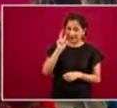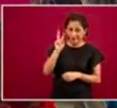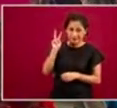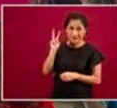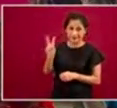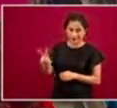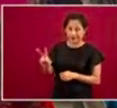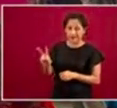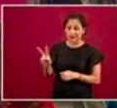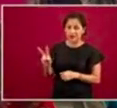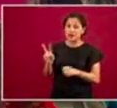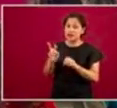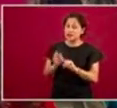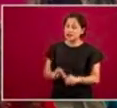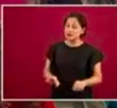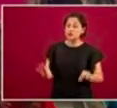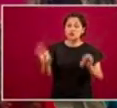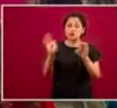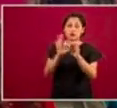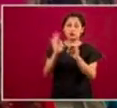rate to lowest lethality rate.